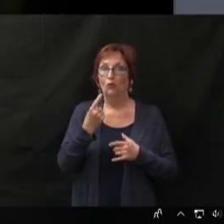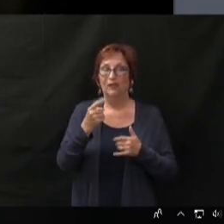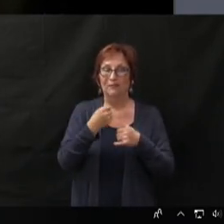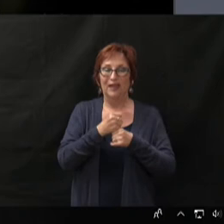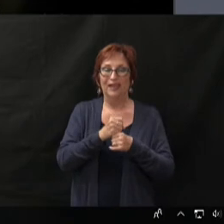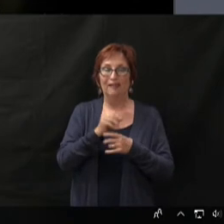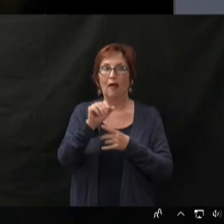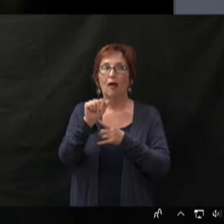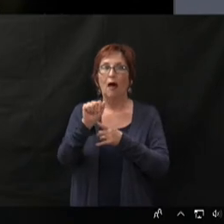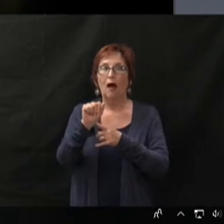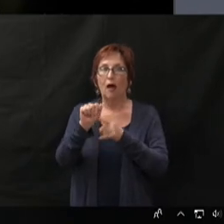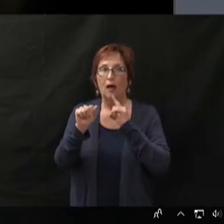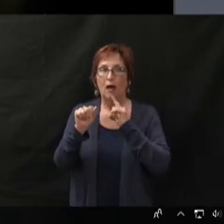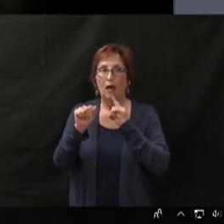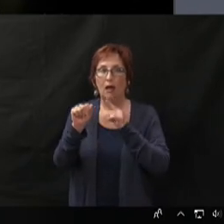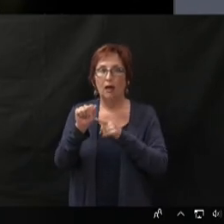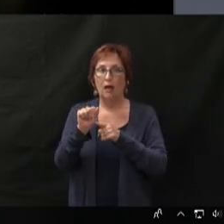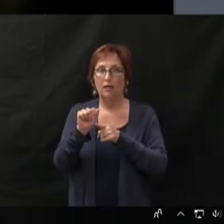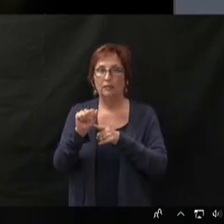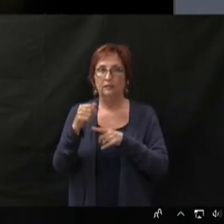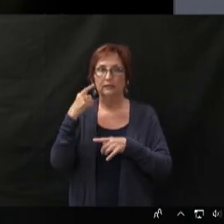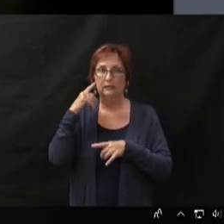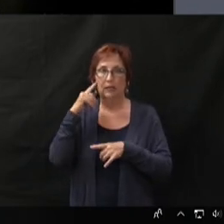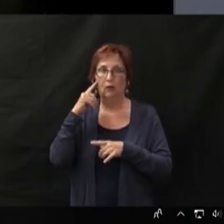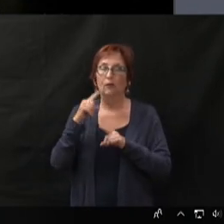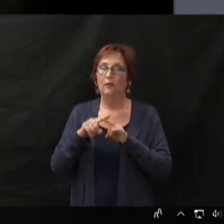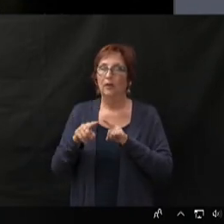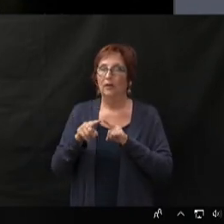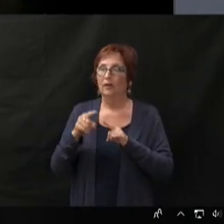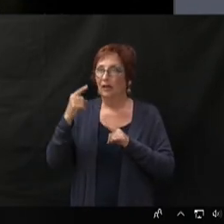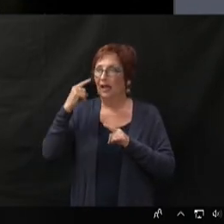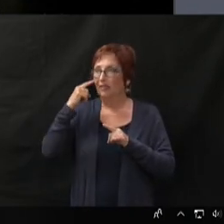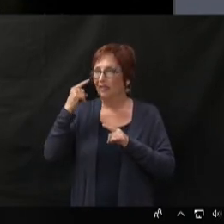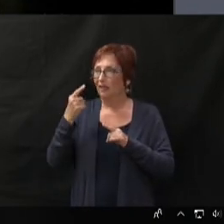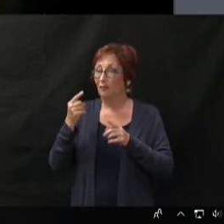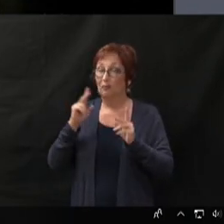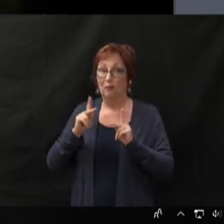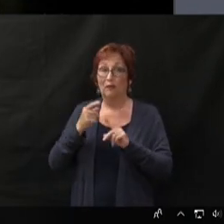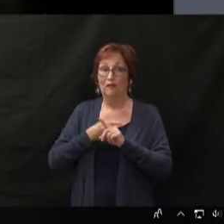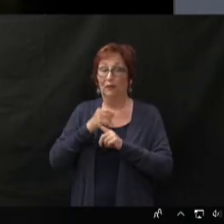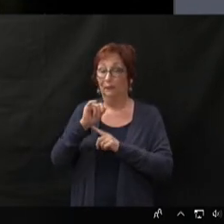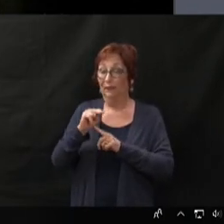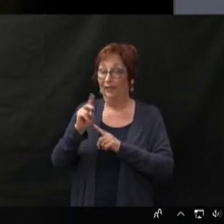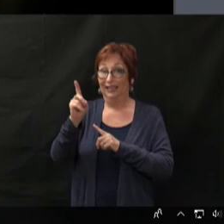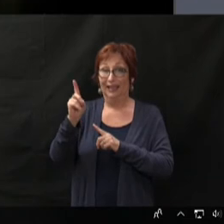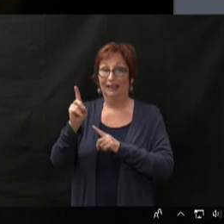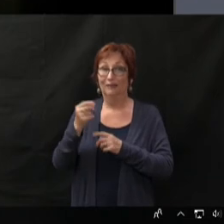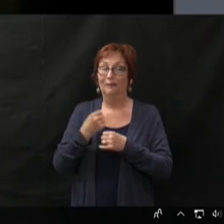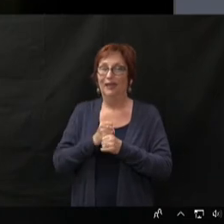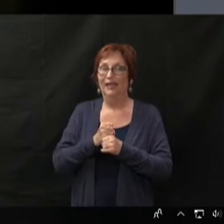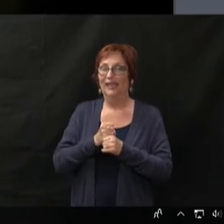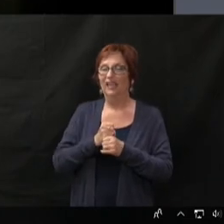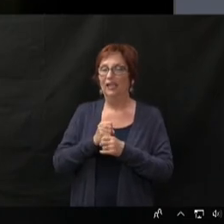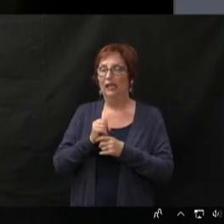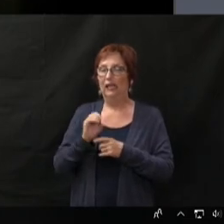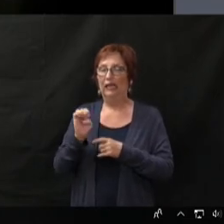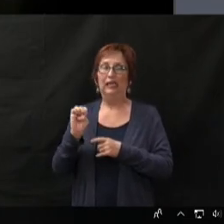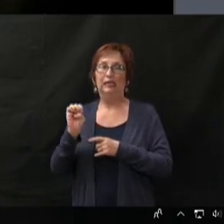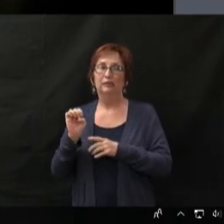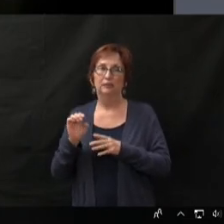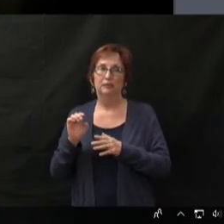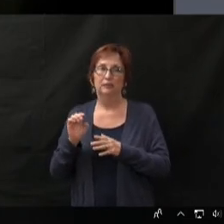think particularly for we Hoosiers, it also makes the I sound. Like say the word G-E-T.